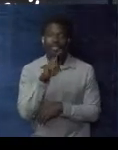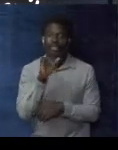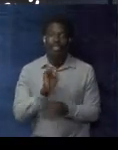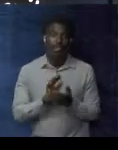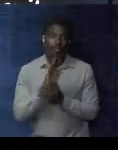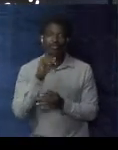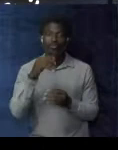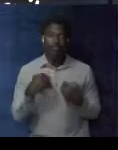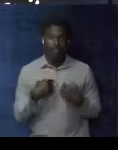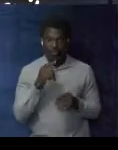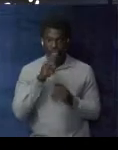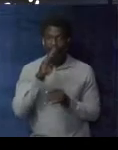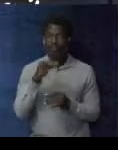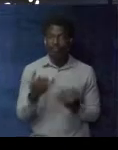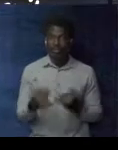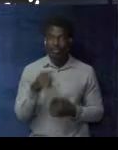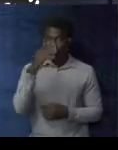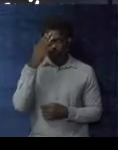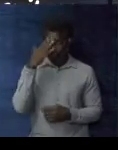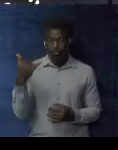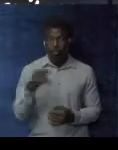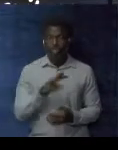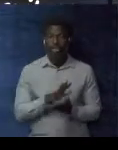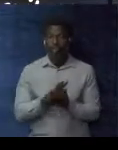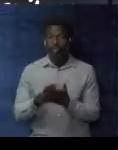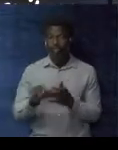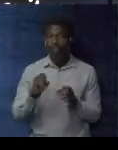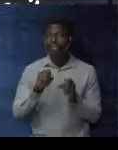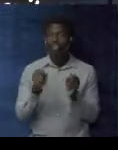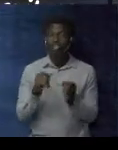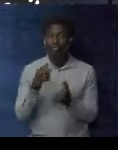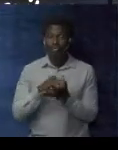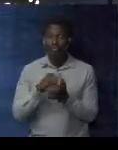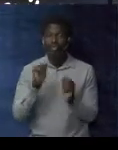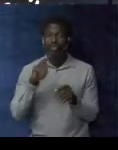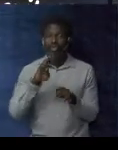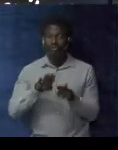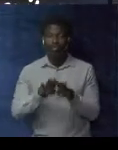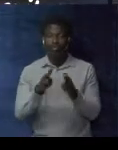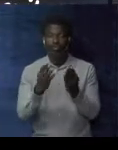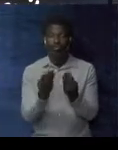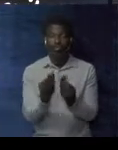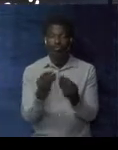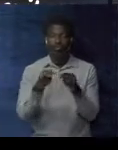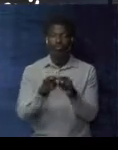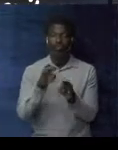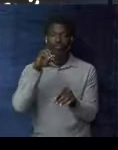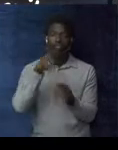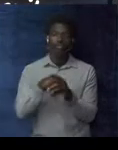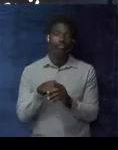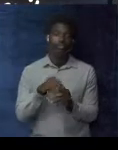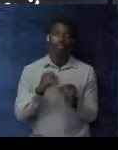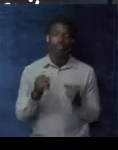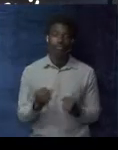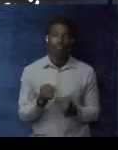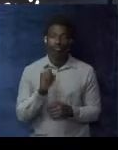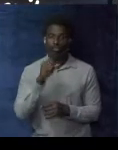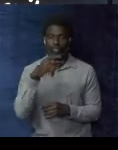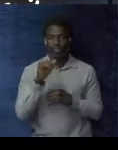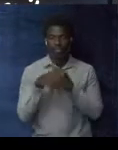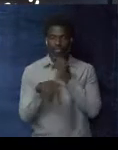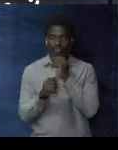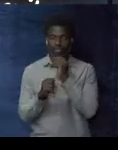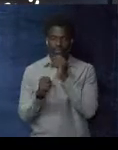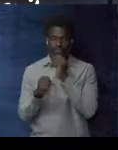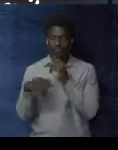nets? I believe you have your answer by now. Of course you know what nets are. They are plane shapes that can be folded into solid